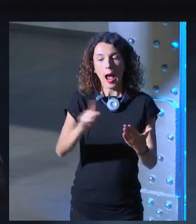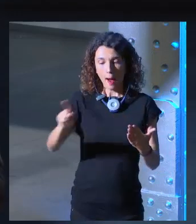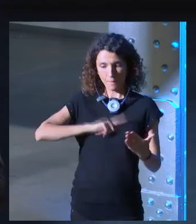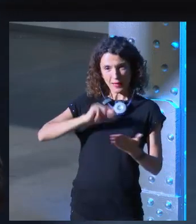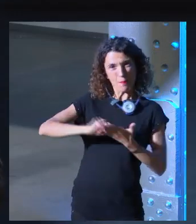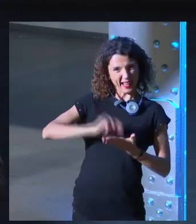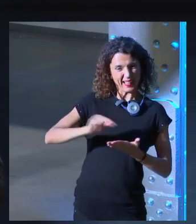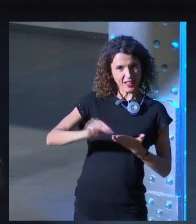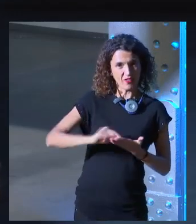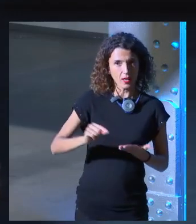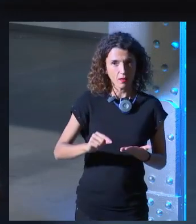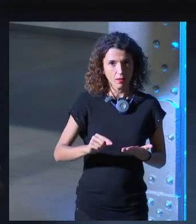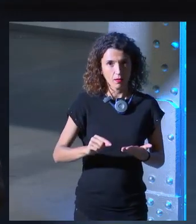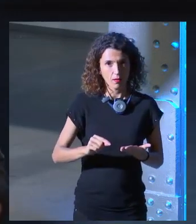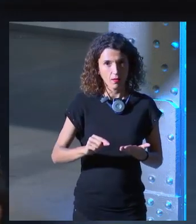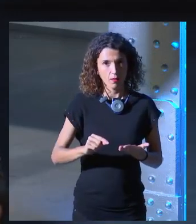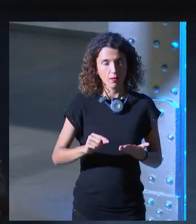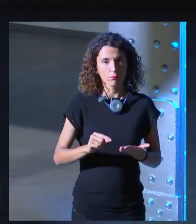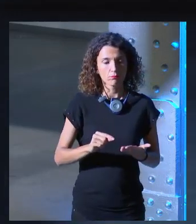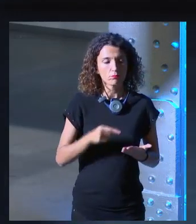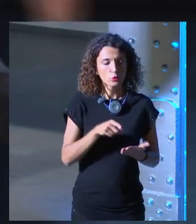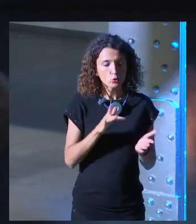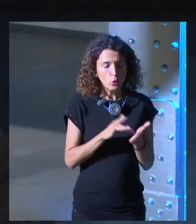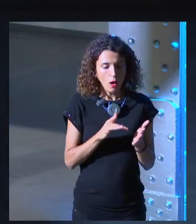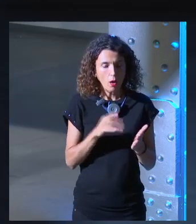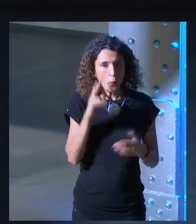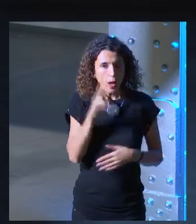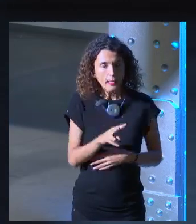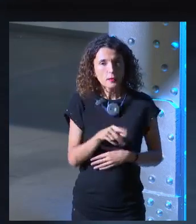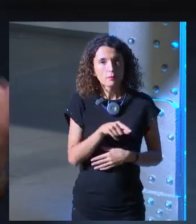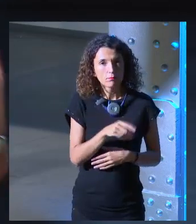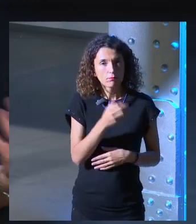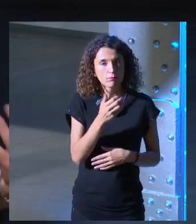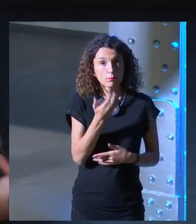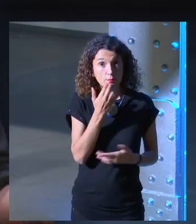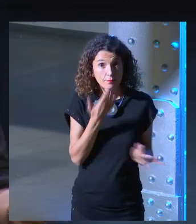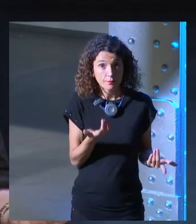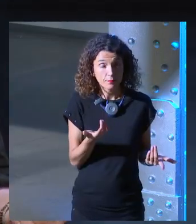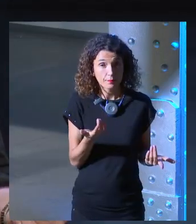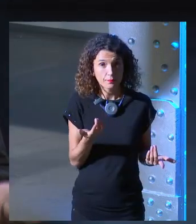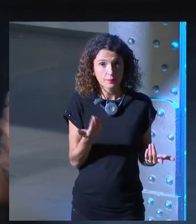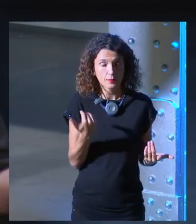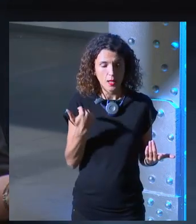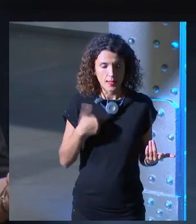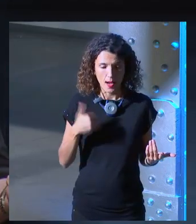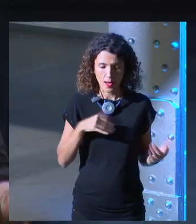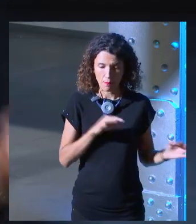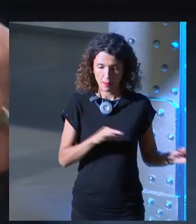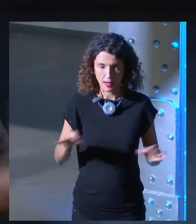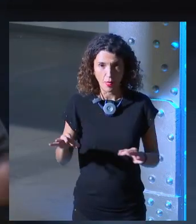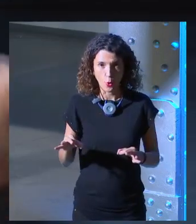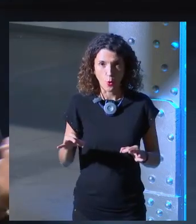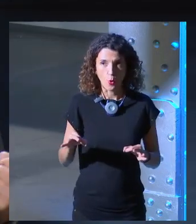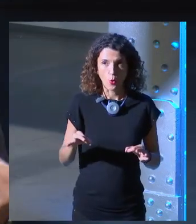moment when you have heated everything up to story temperature, because that's what you have to